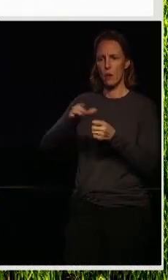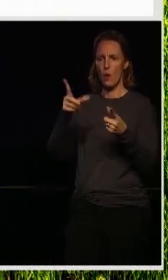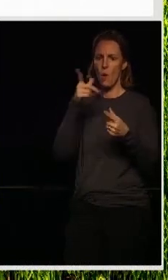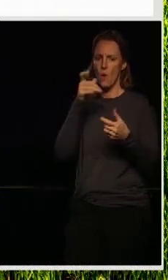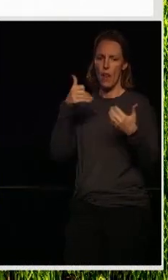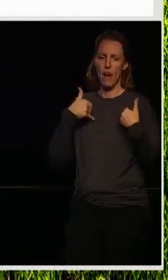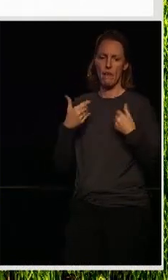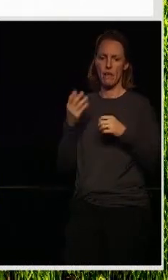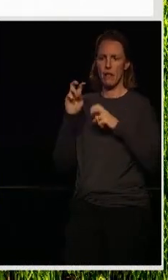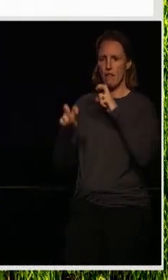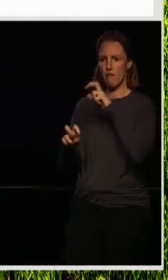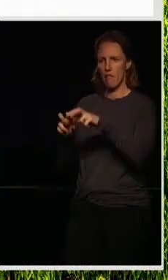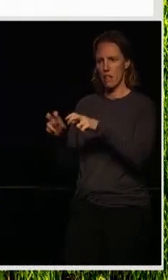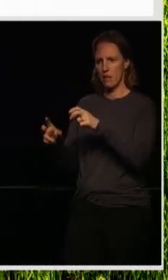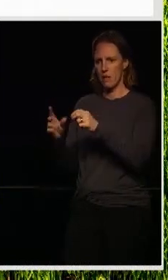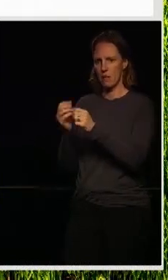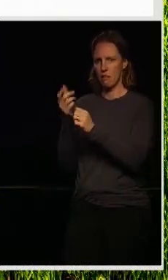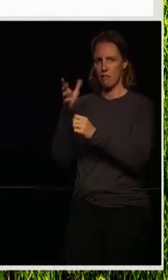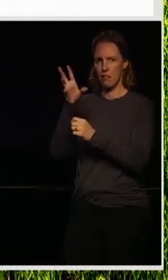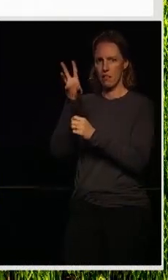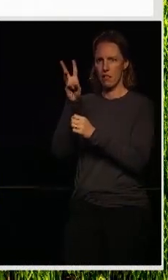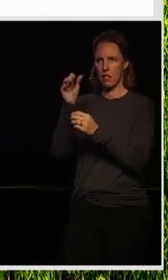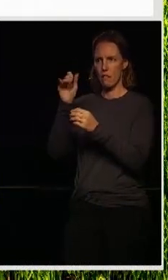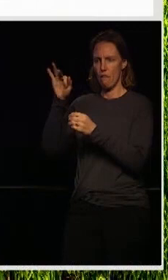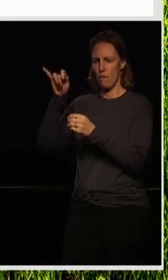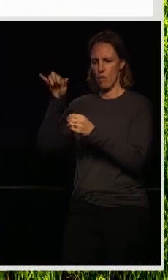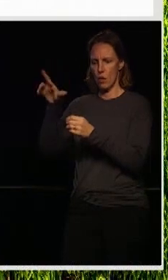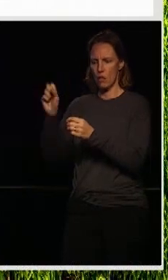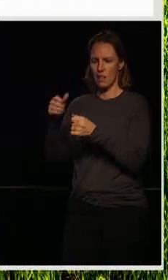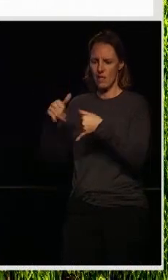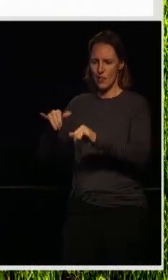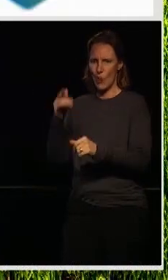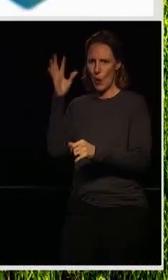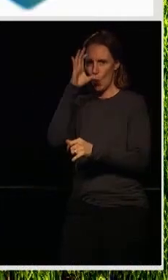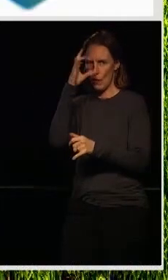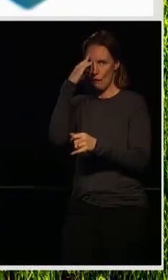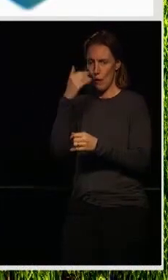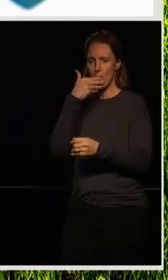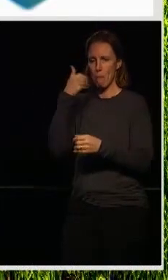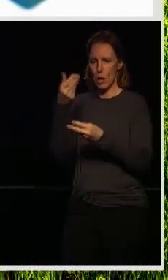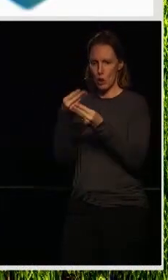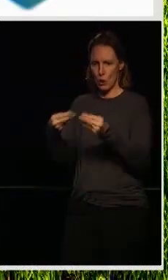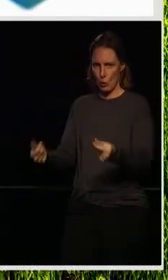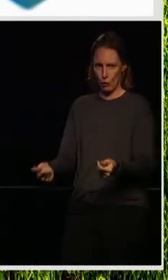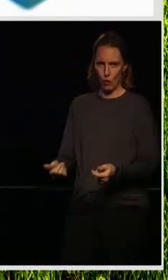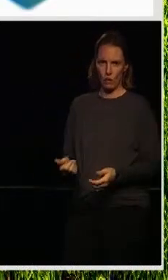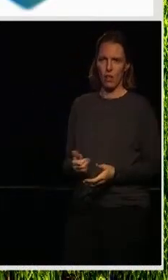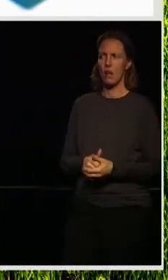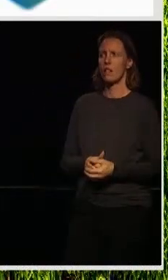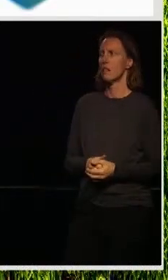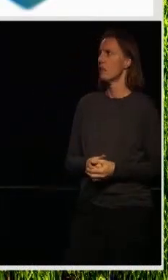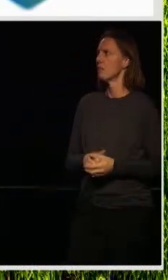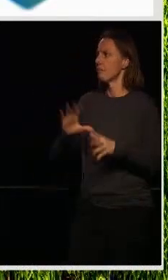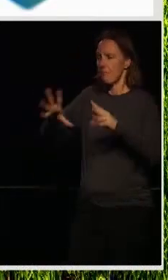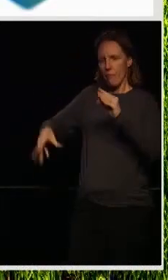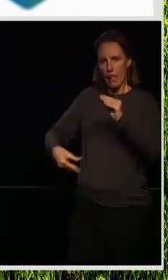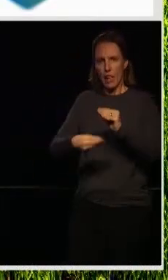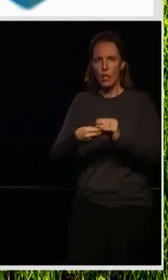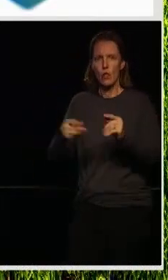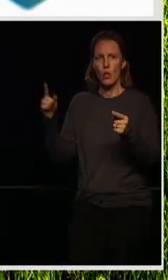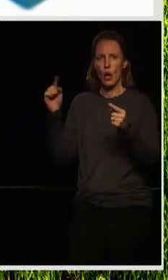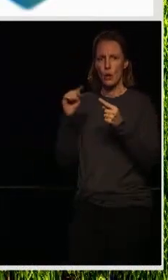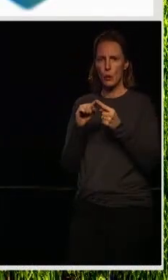6 figures in static sensing systems and are still looking for a better solution. In addition to